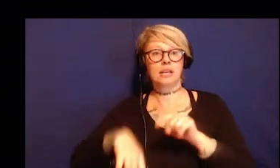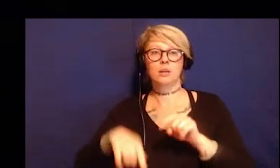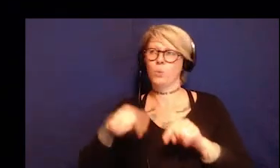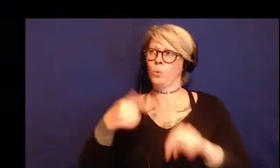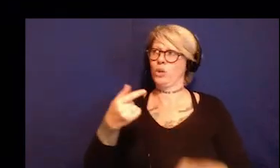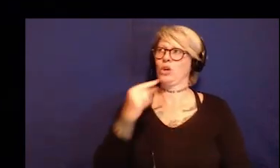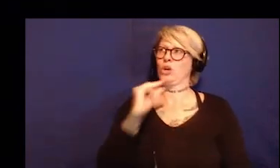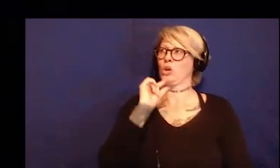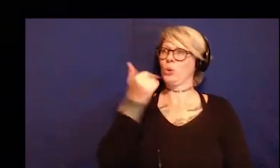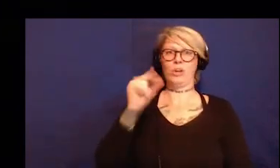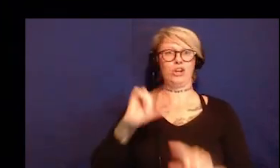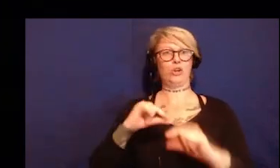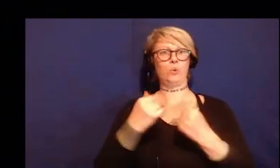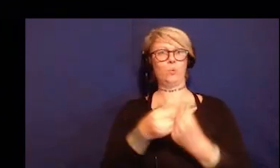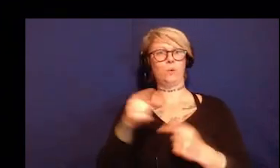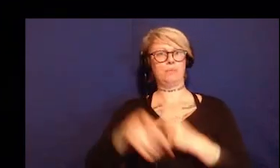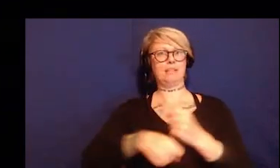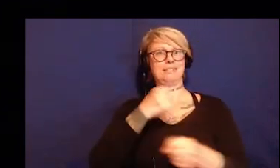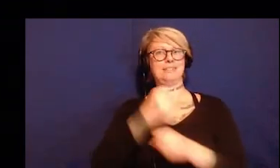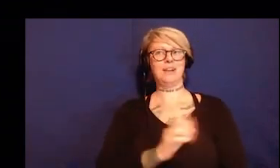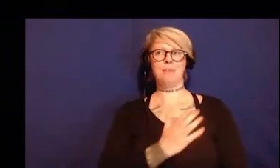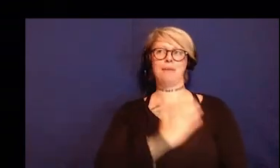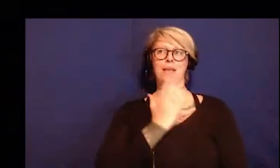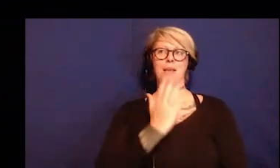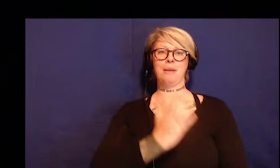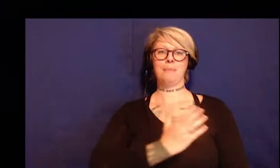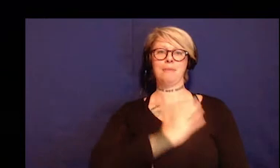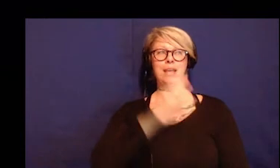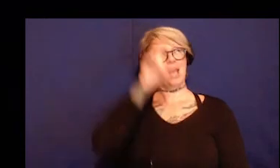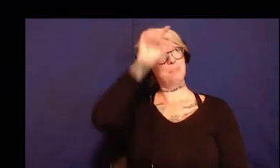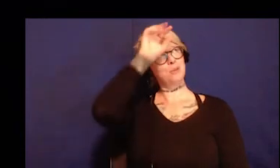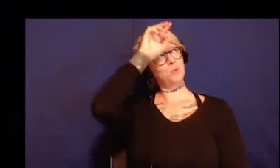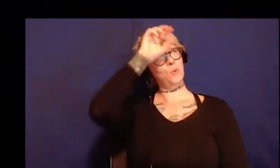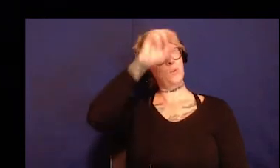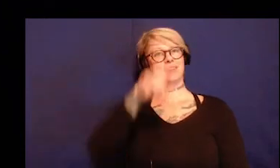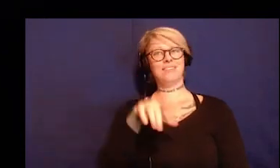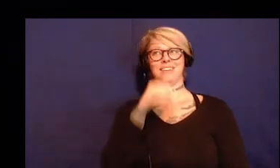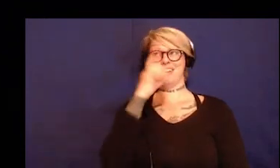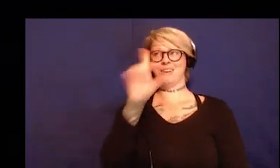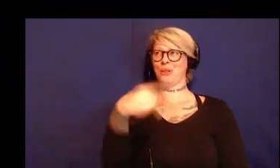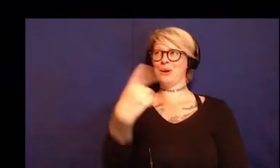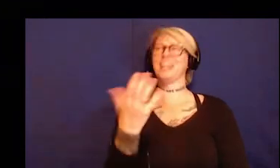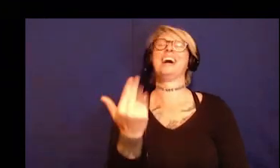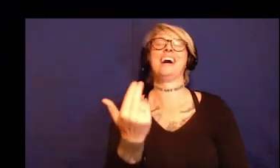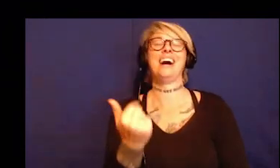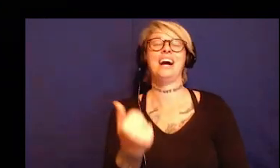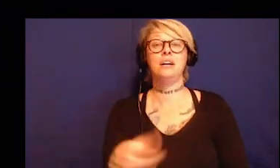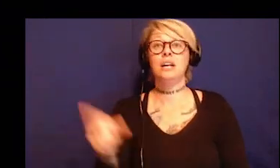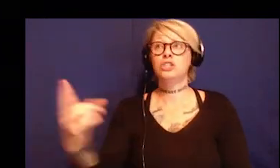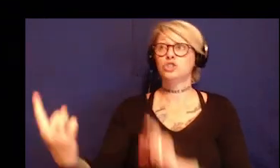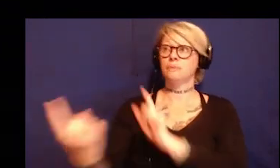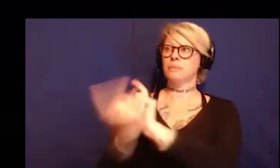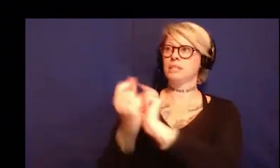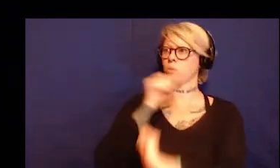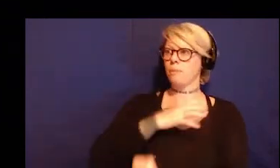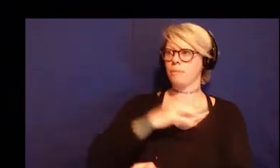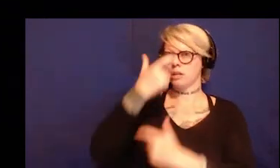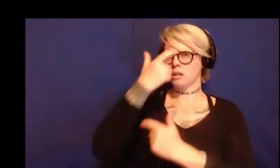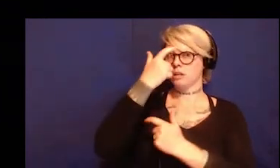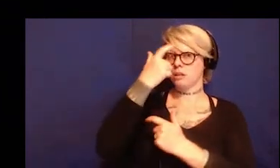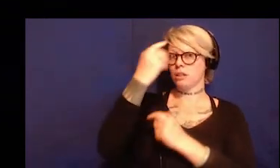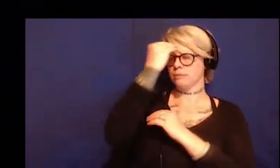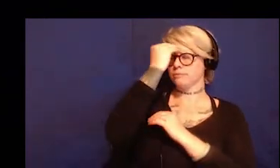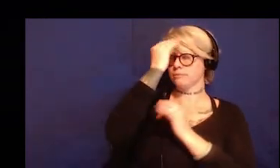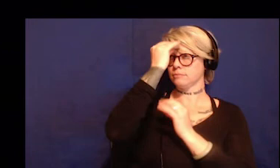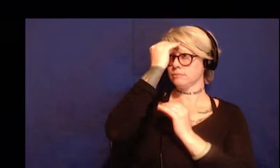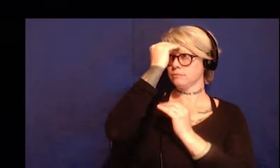year, I gotta say. Kind of happy as a unicorn. After meeting a woman who she can't get off her mind, Betty is thrust into